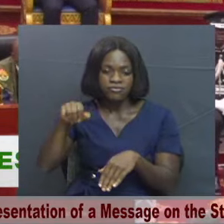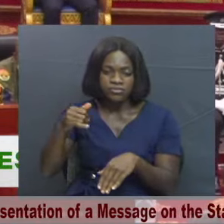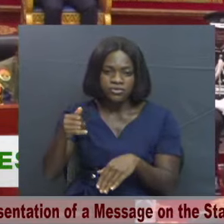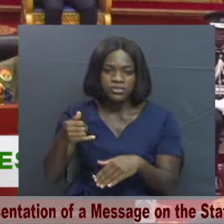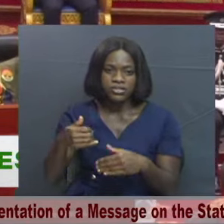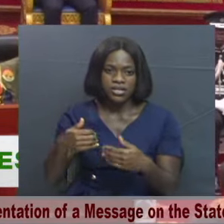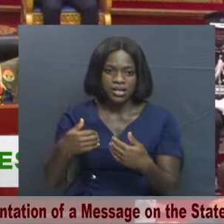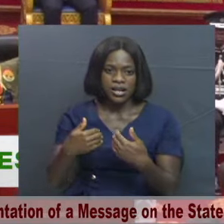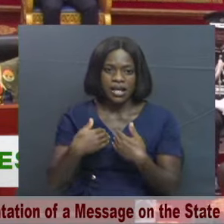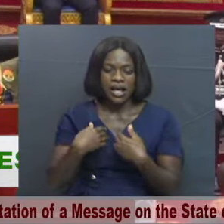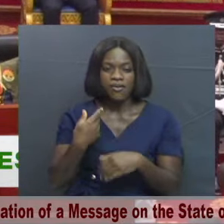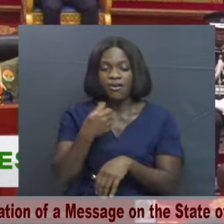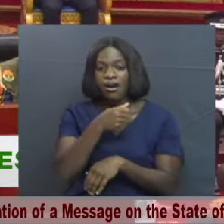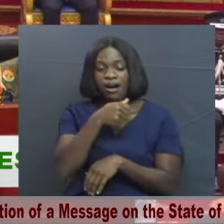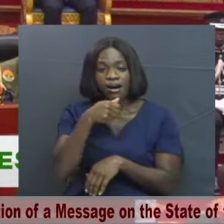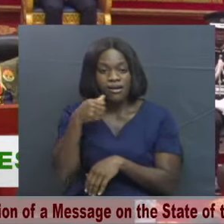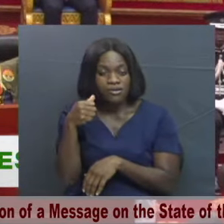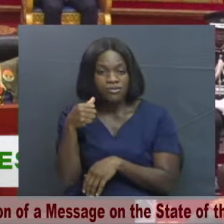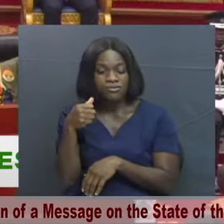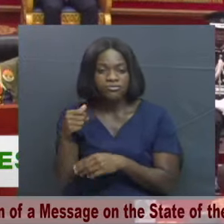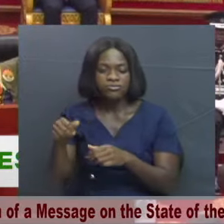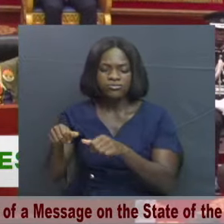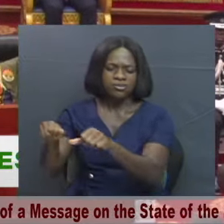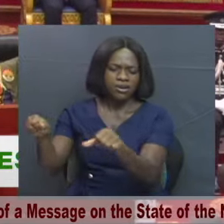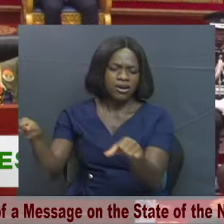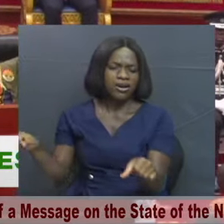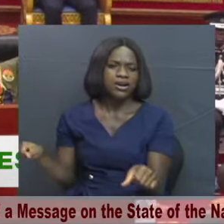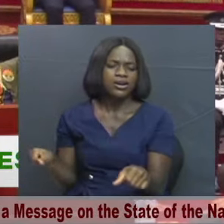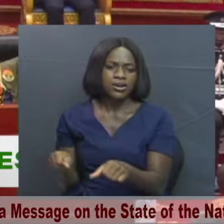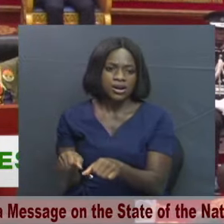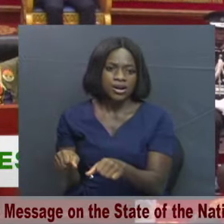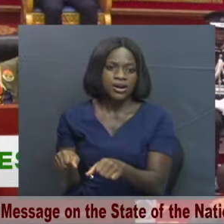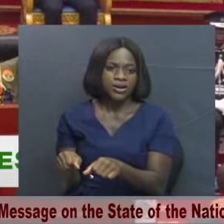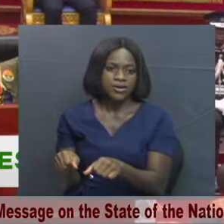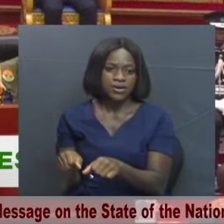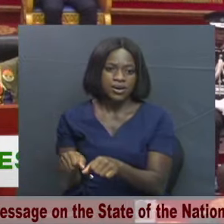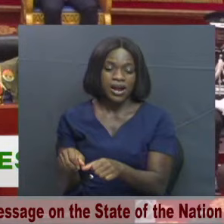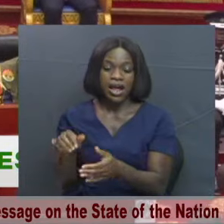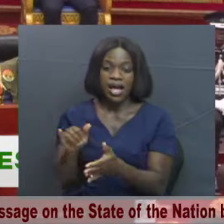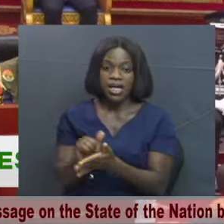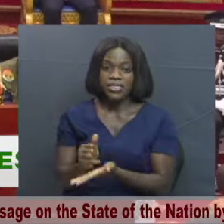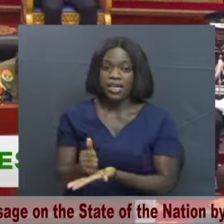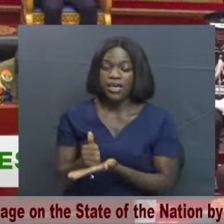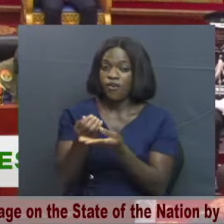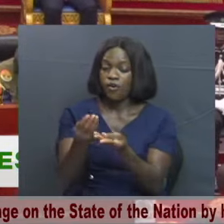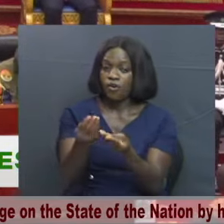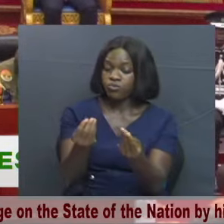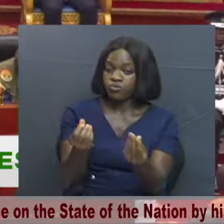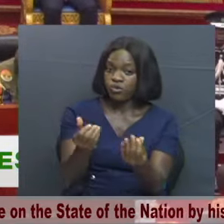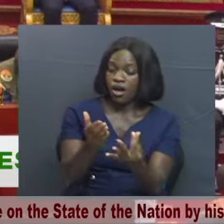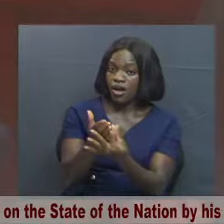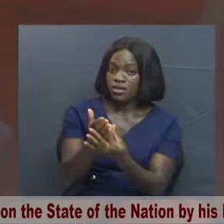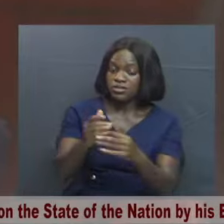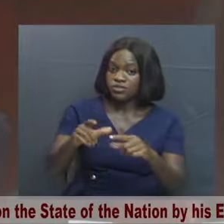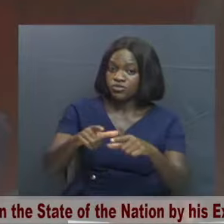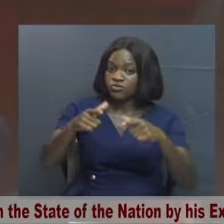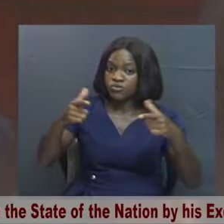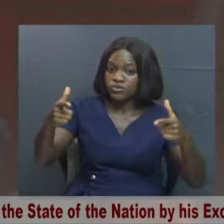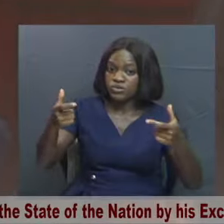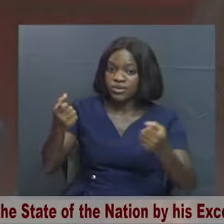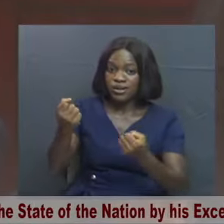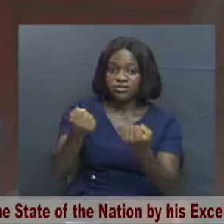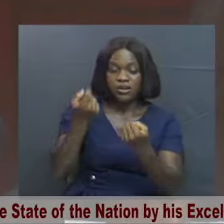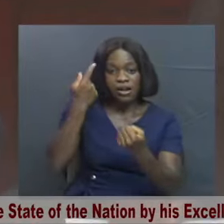Zone as a complementary initiative to address the issue of access to large tracks of